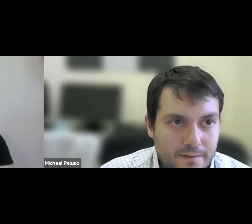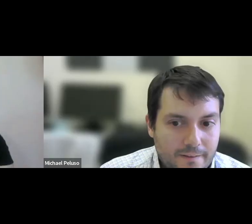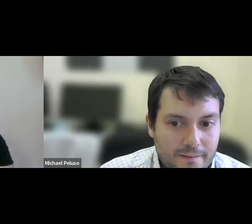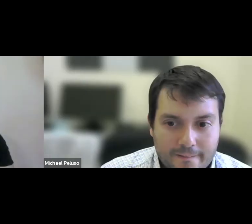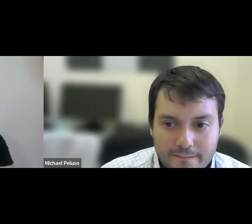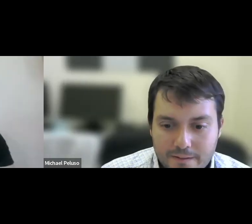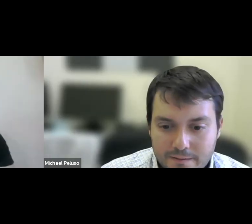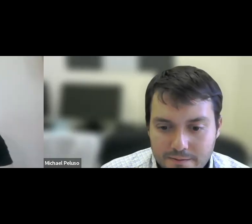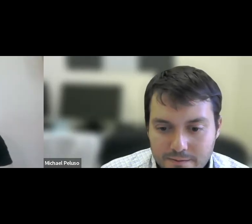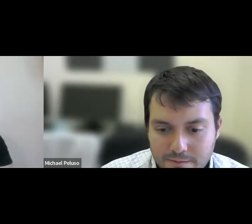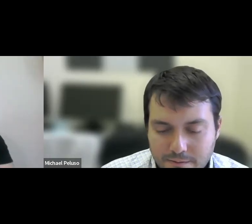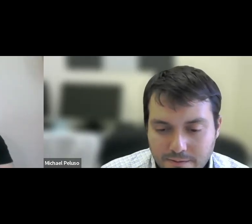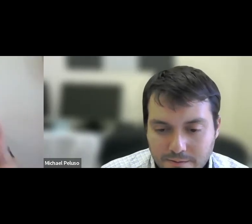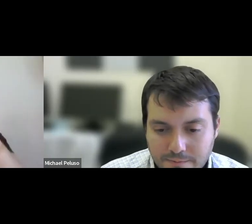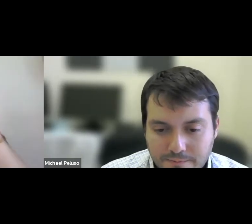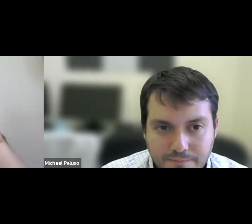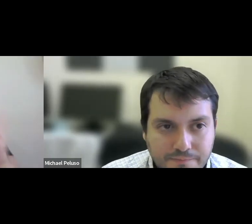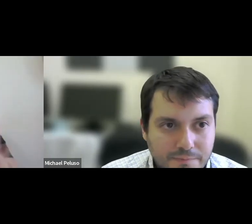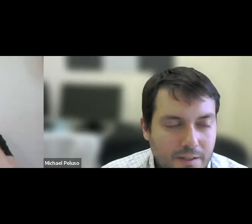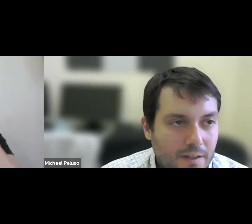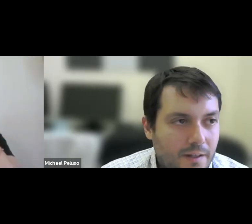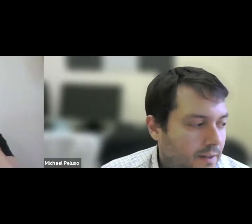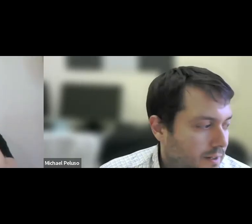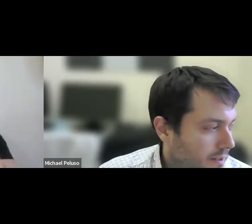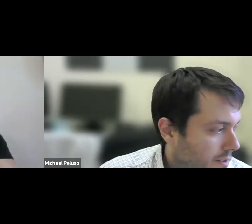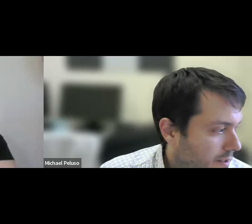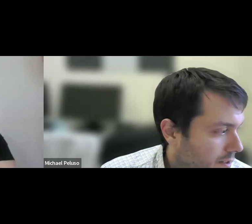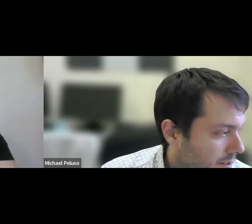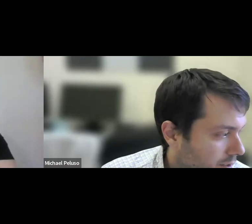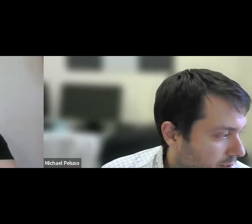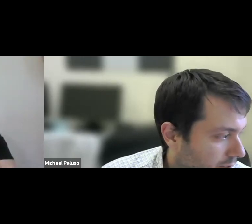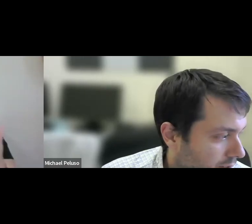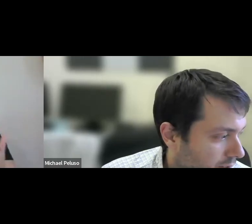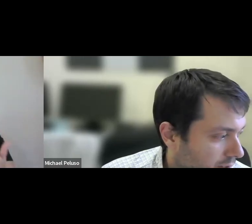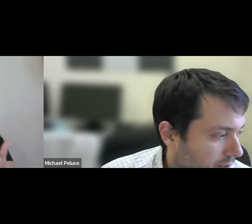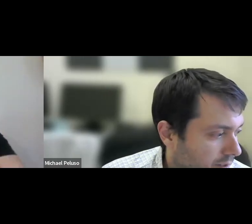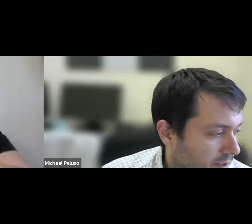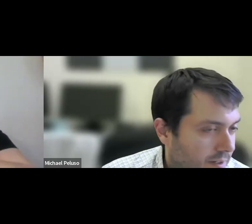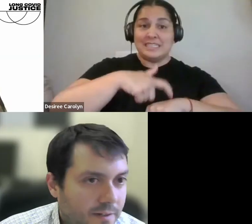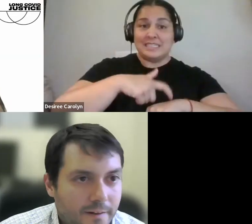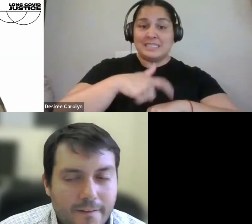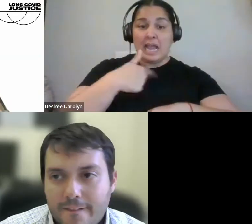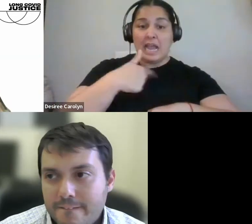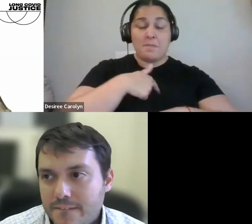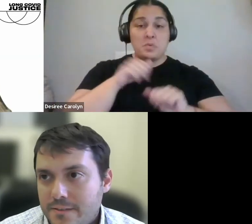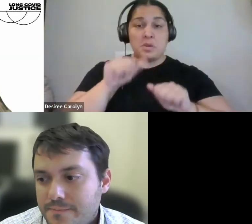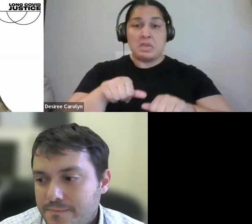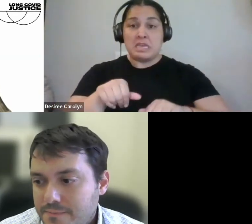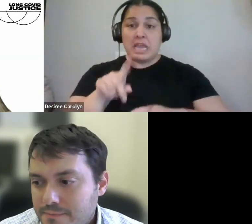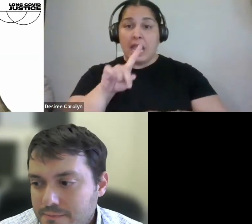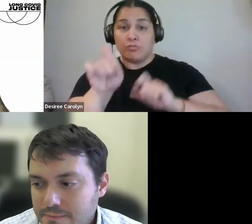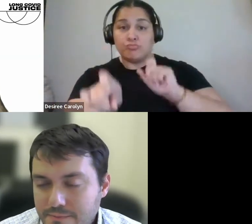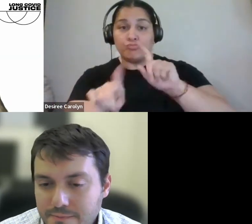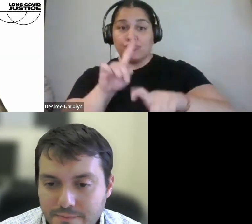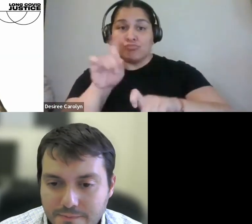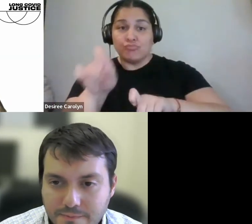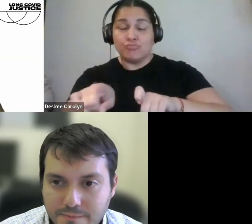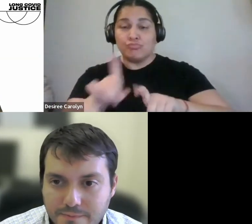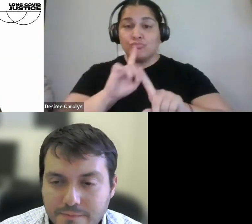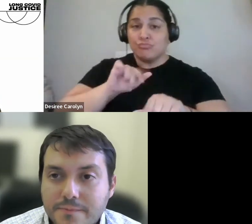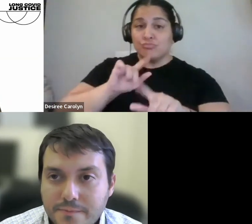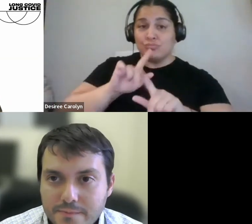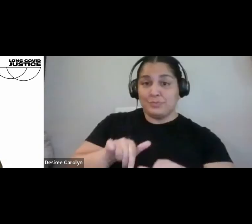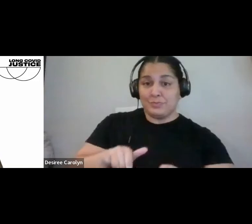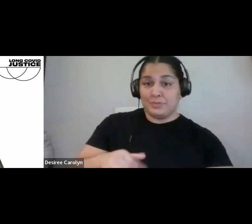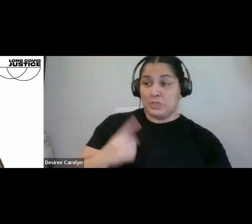Great, thank you so much. So now's the time when we could do some Q&A with Dr. Peluso. We have one question